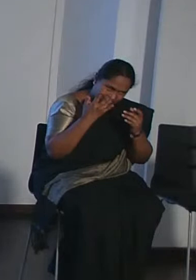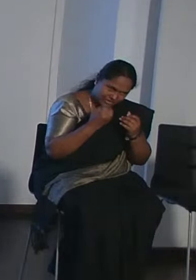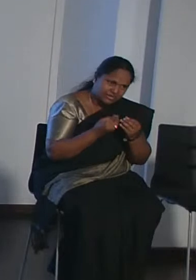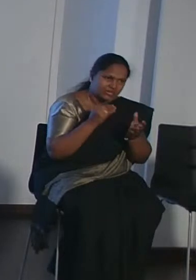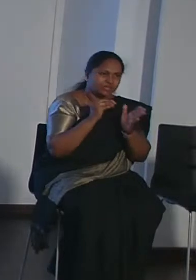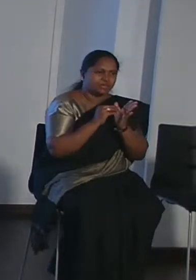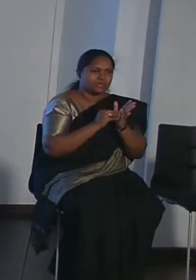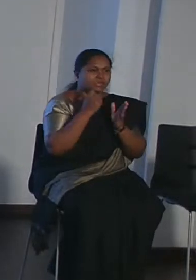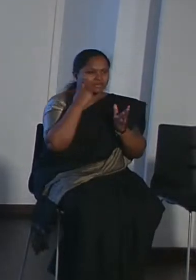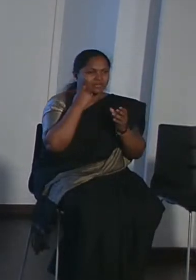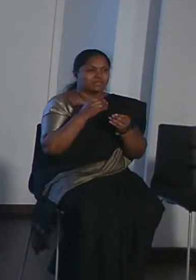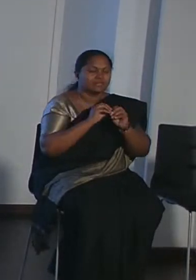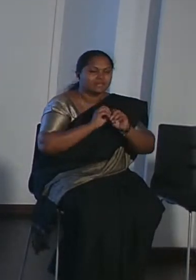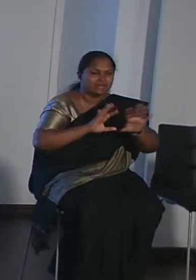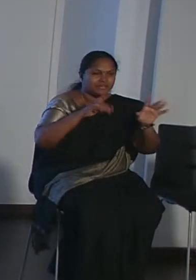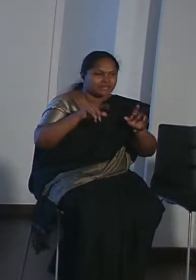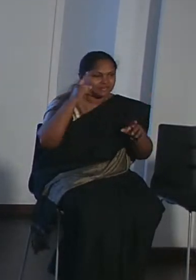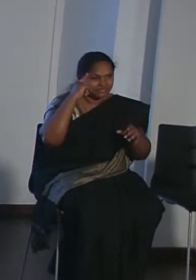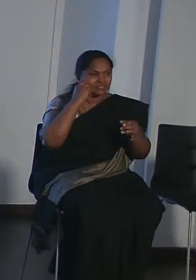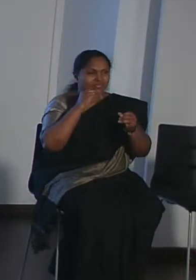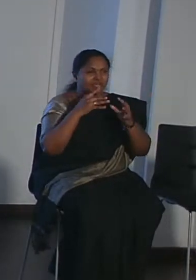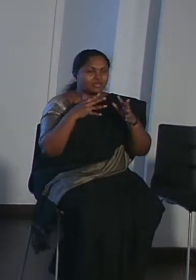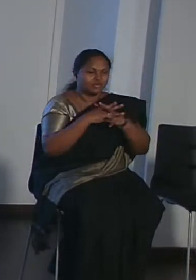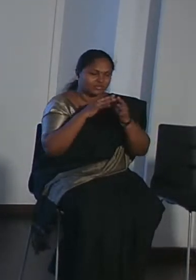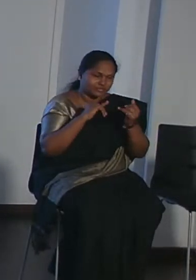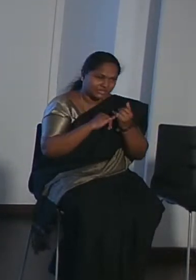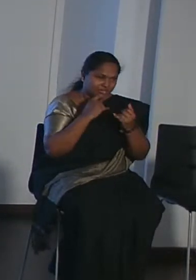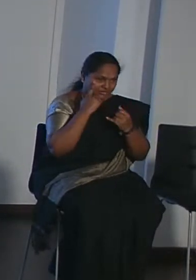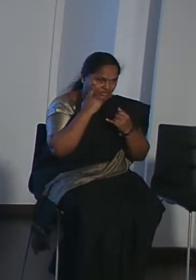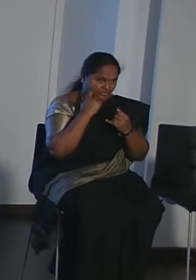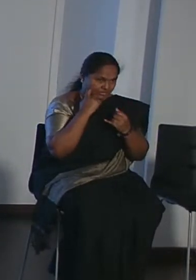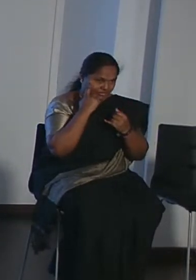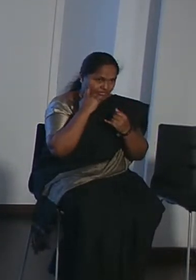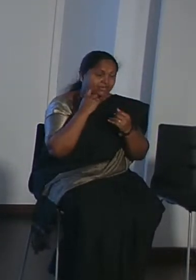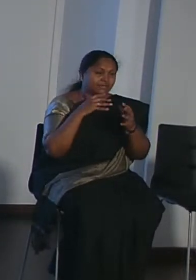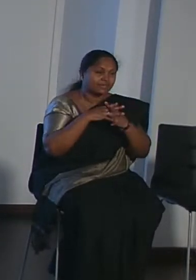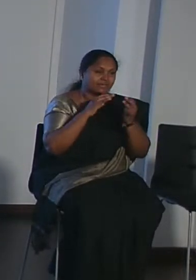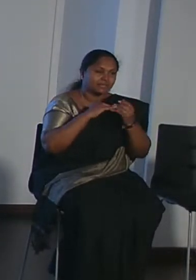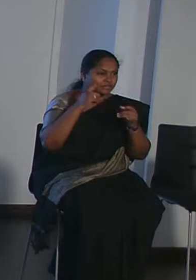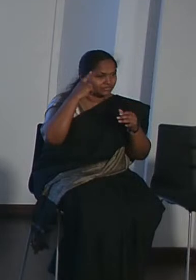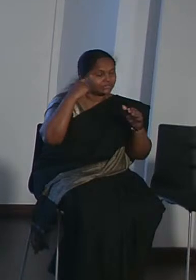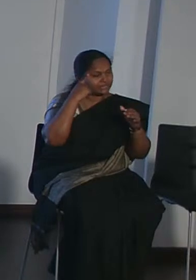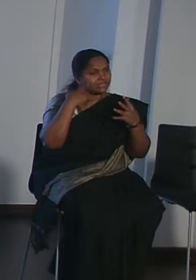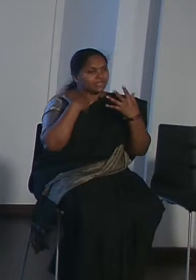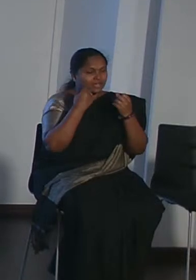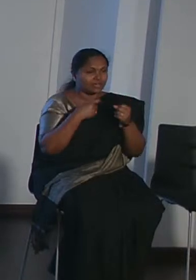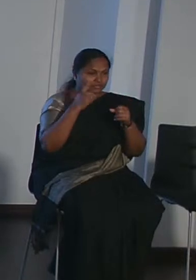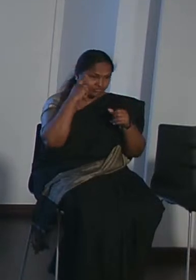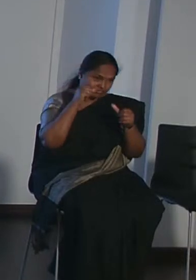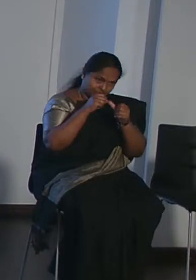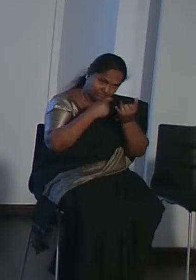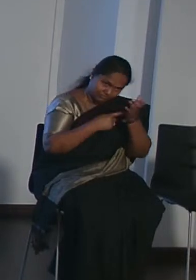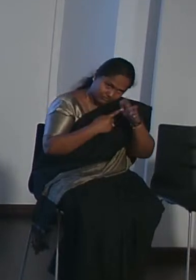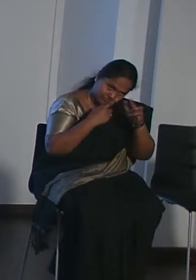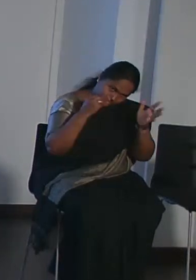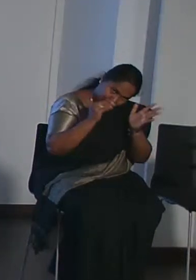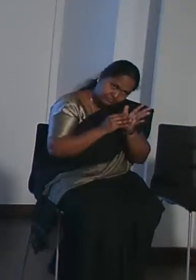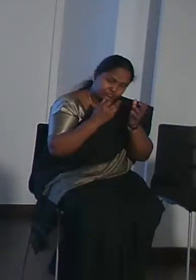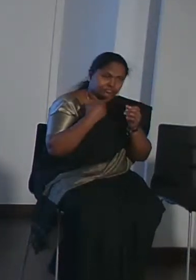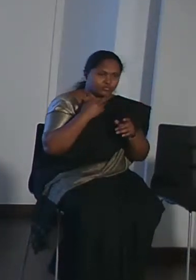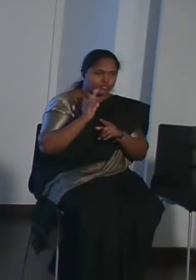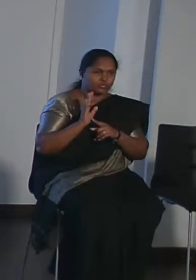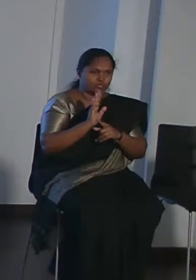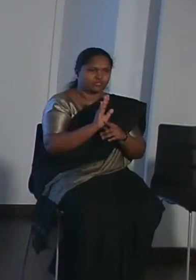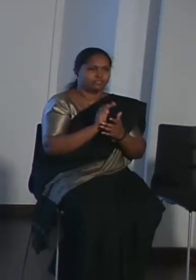that we published on our website. Our website is being revamped, but I'm thinking they're still up there. So I'll show